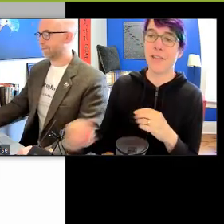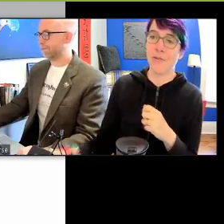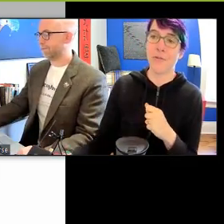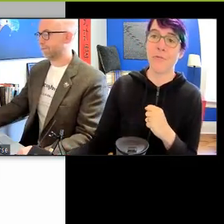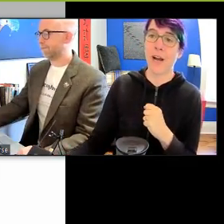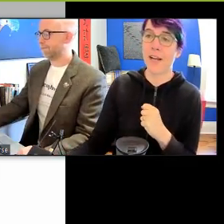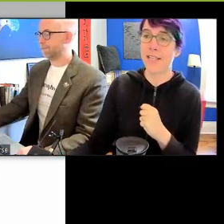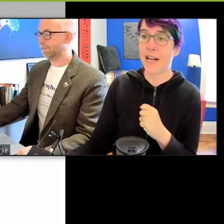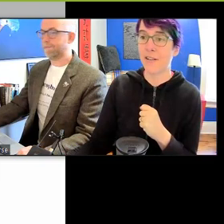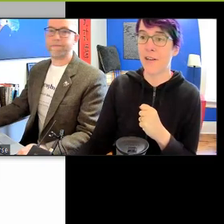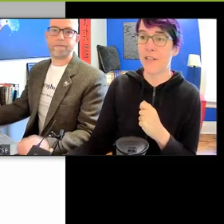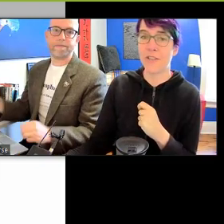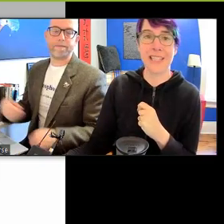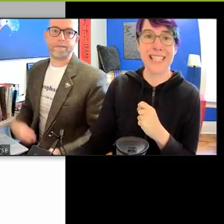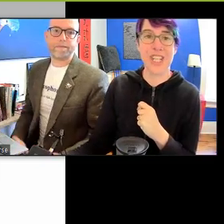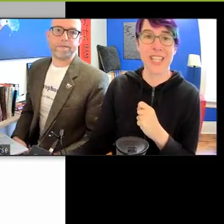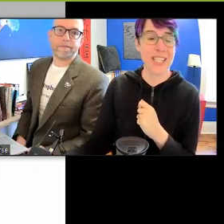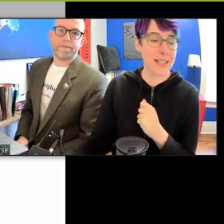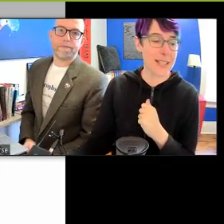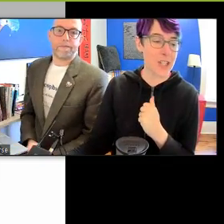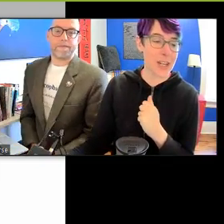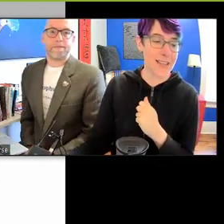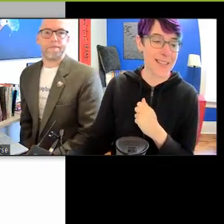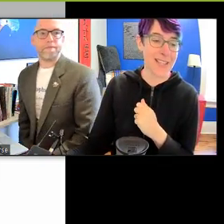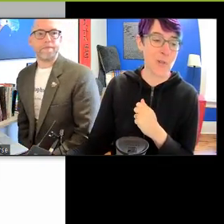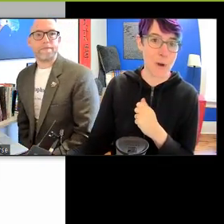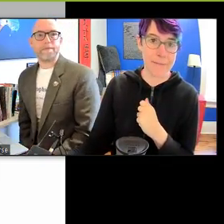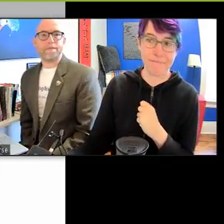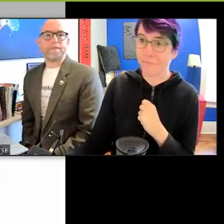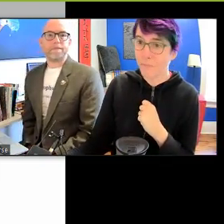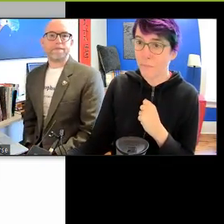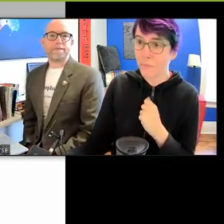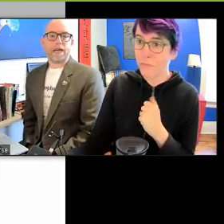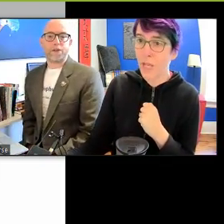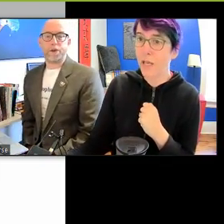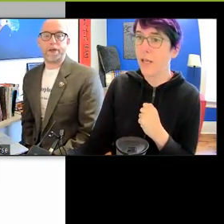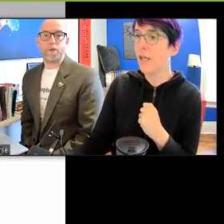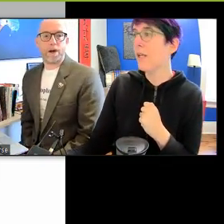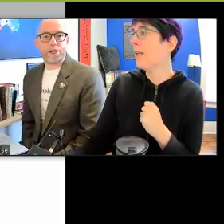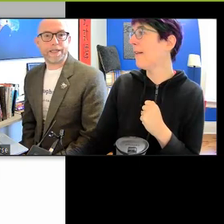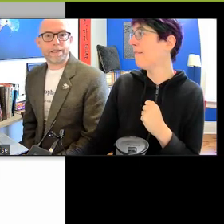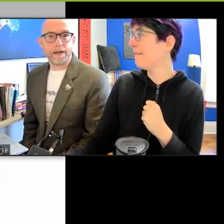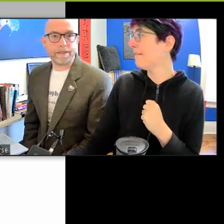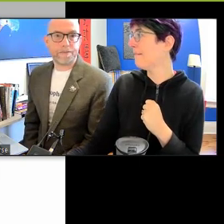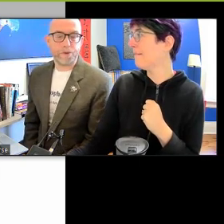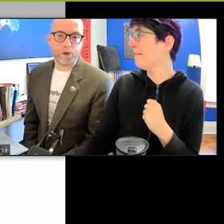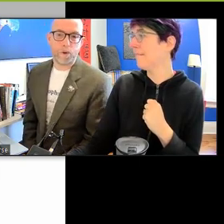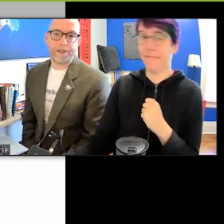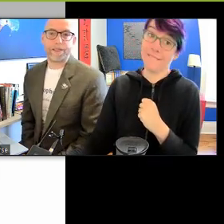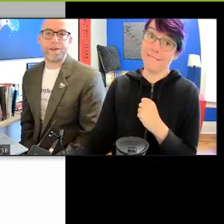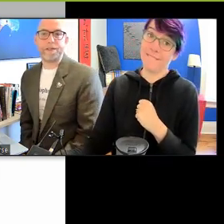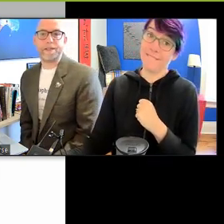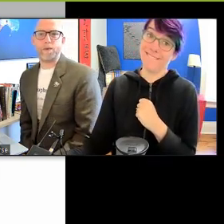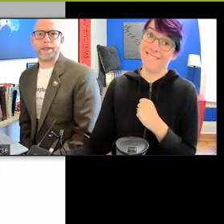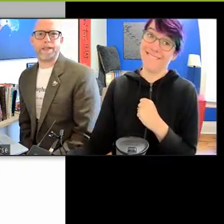to get through technological glitches such as this one. So you can watch the slides, you can watch